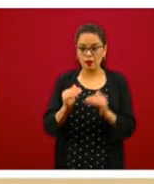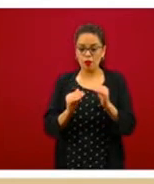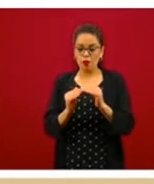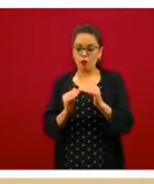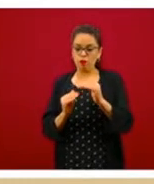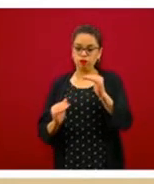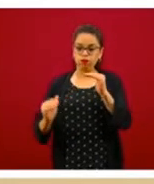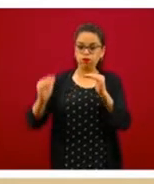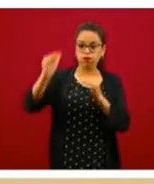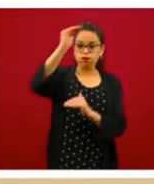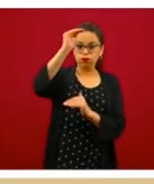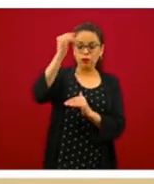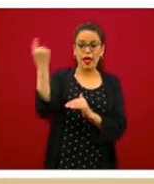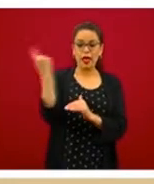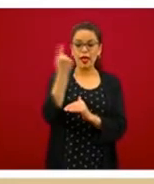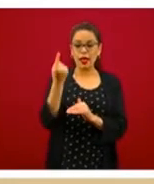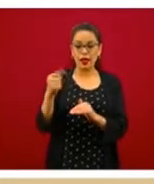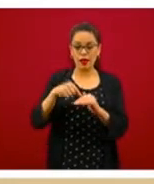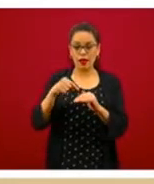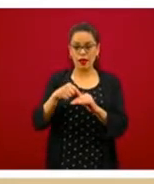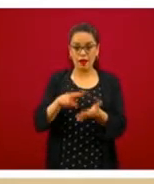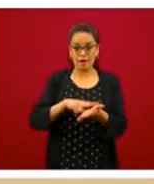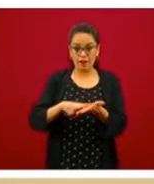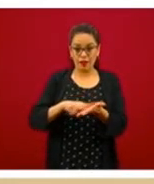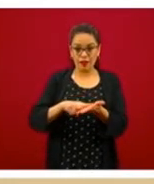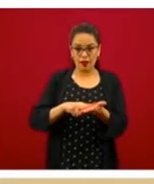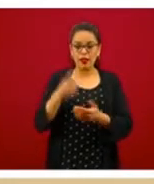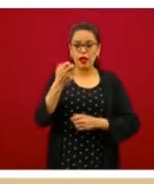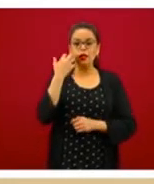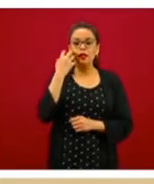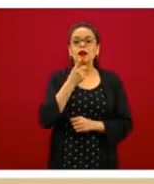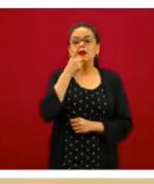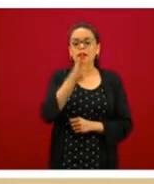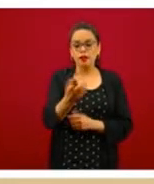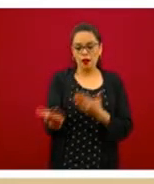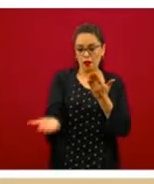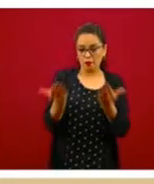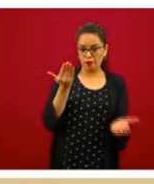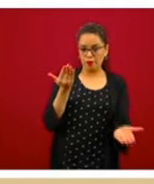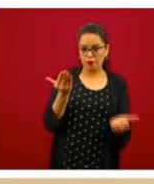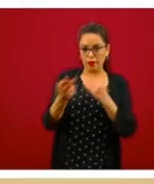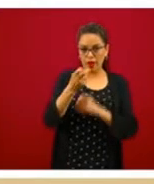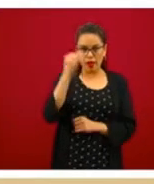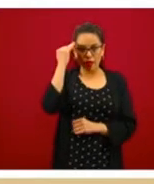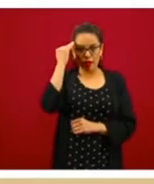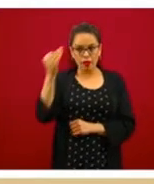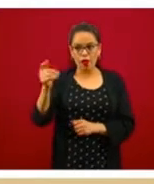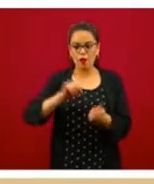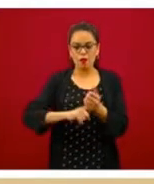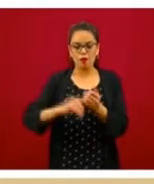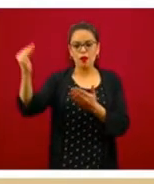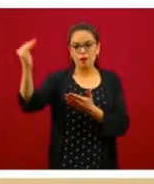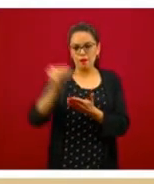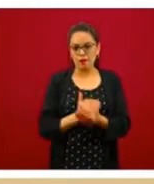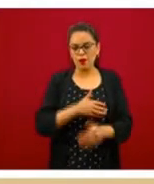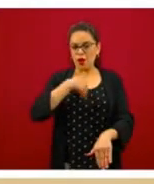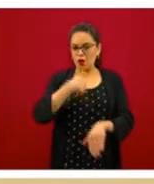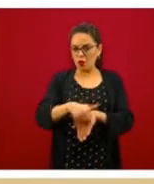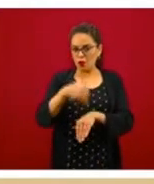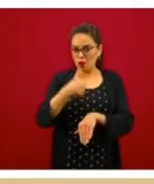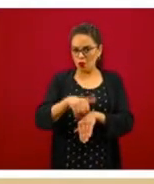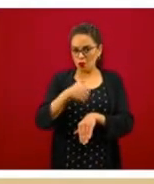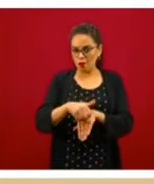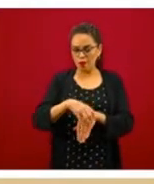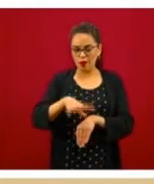changes that are seen in relation to previous weeks, and it's related to the traffic light system that we'll be applying. We